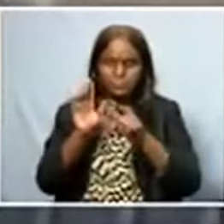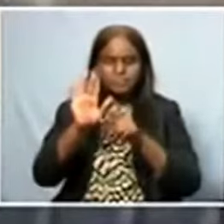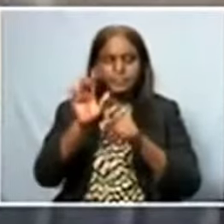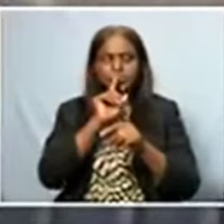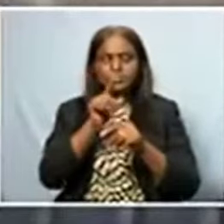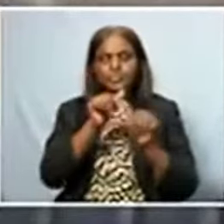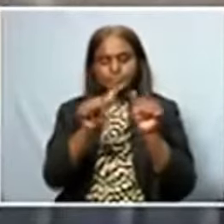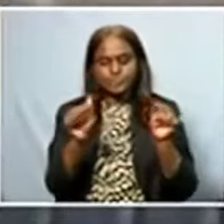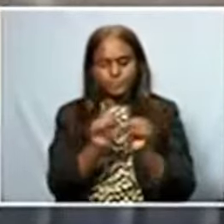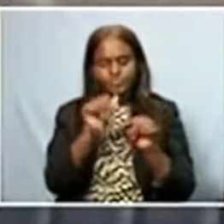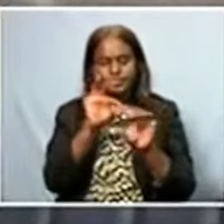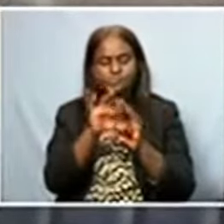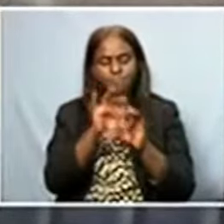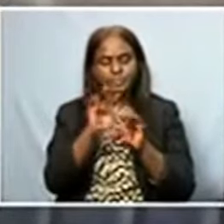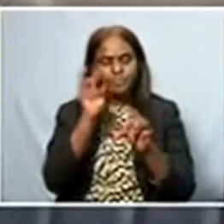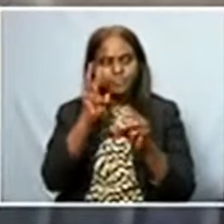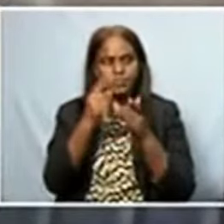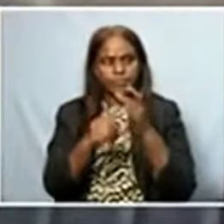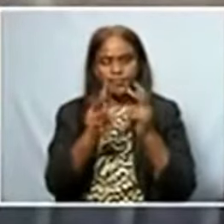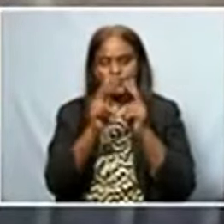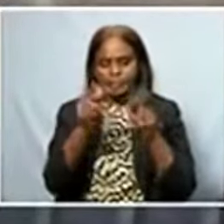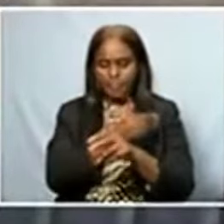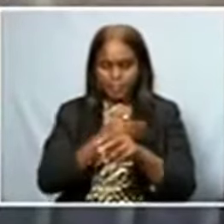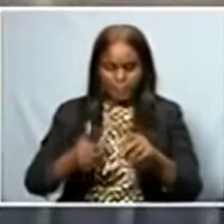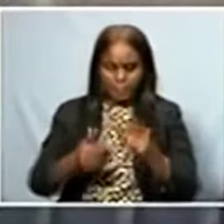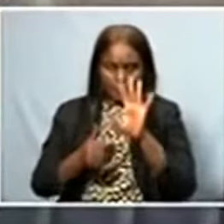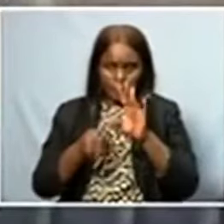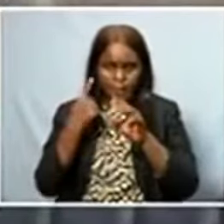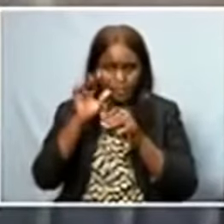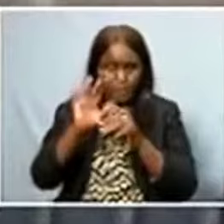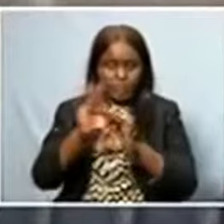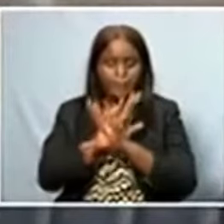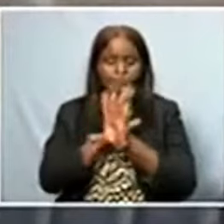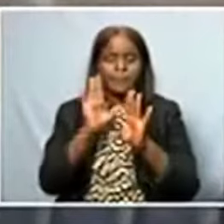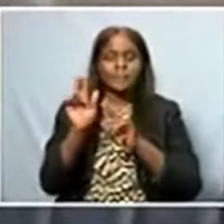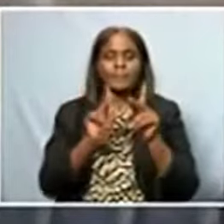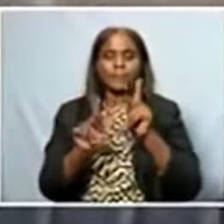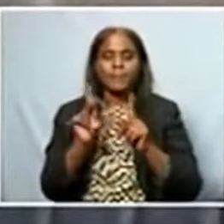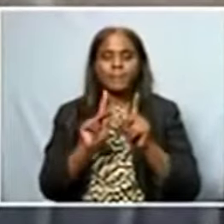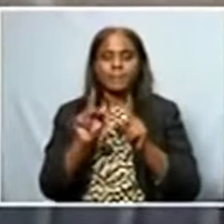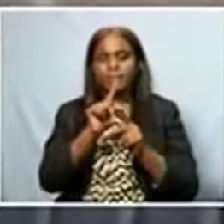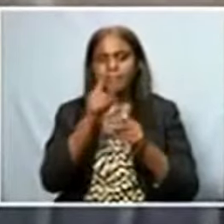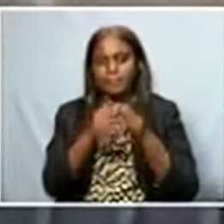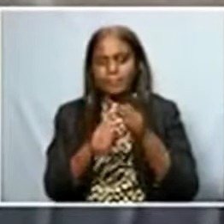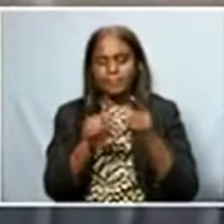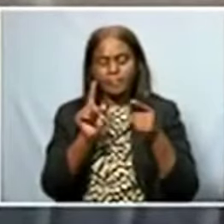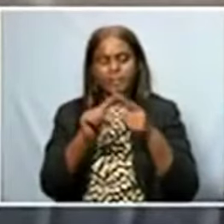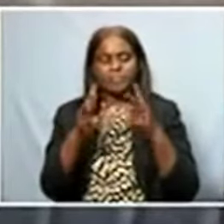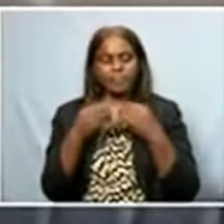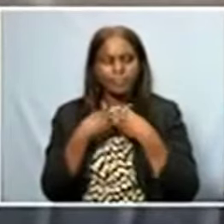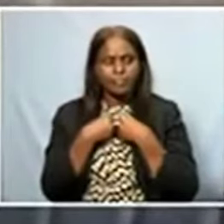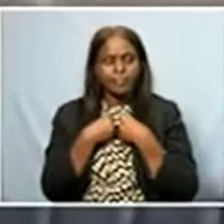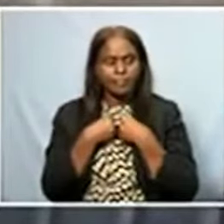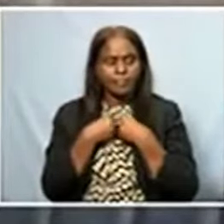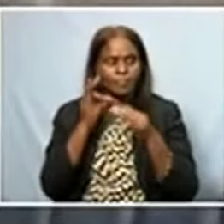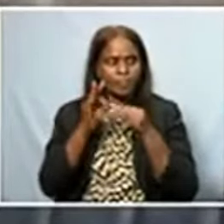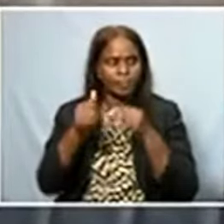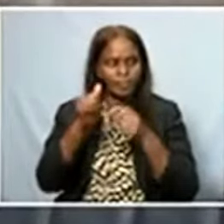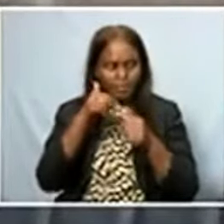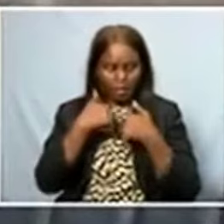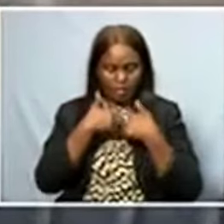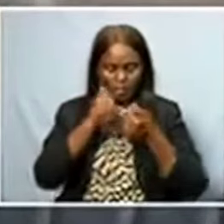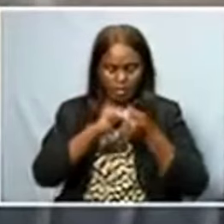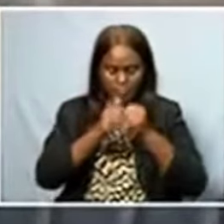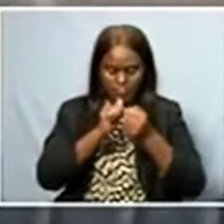general elections will be very critical for the Zambian people to accept if there are